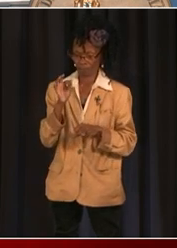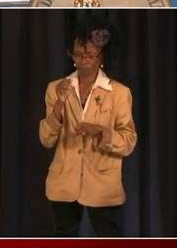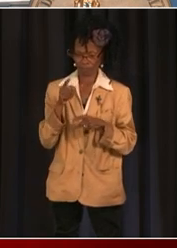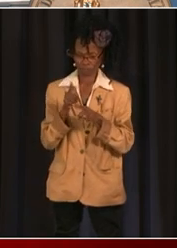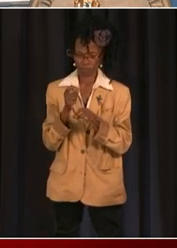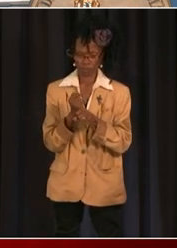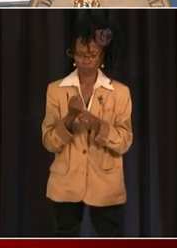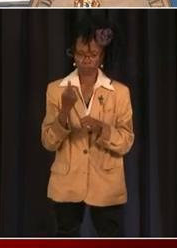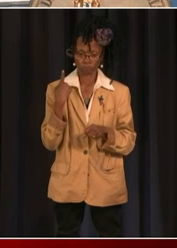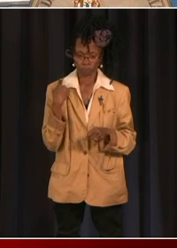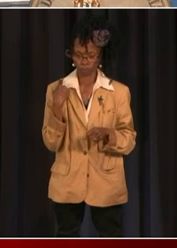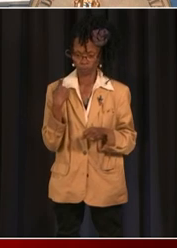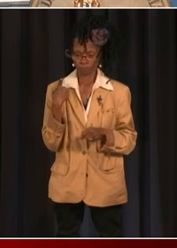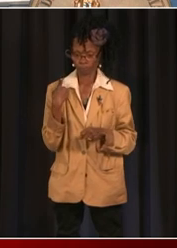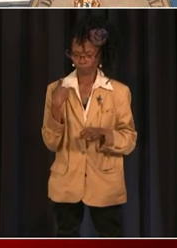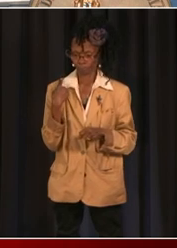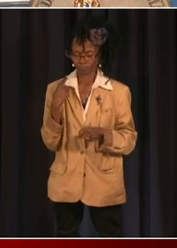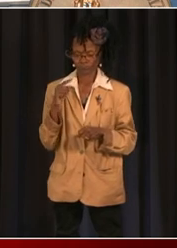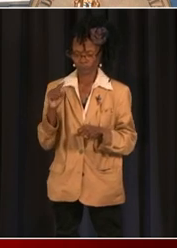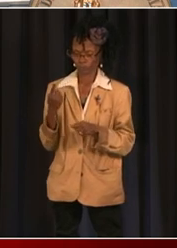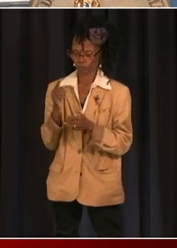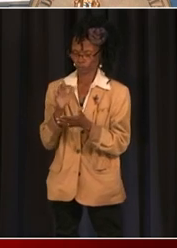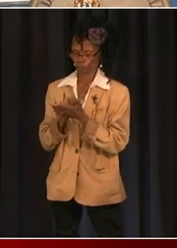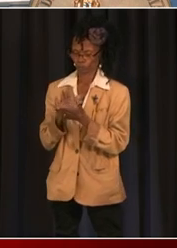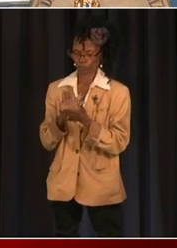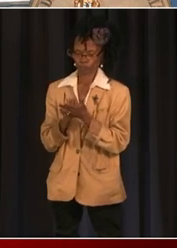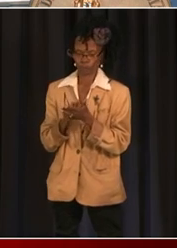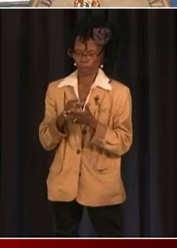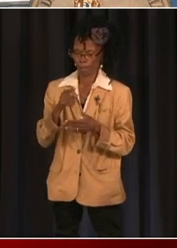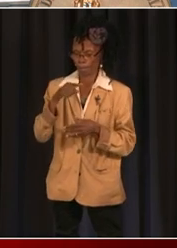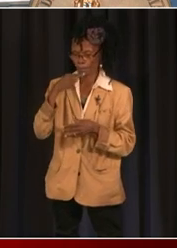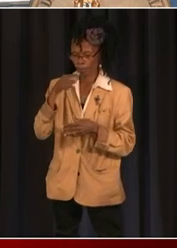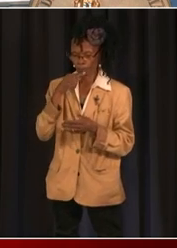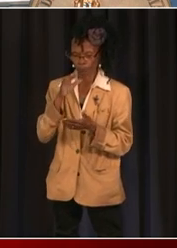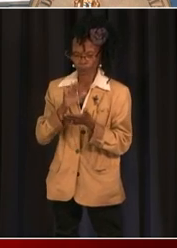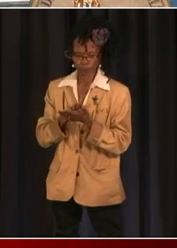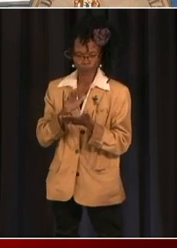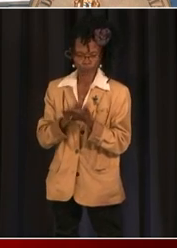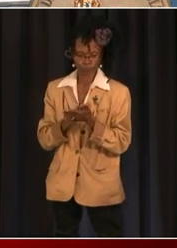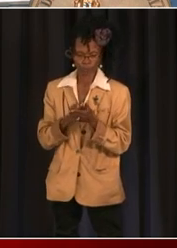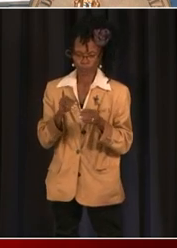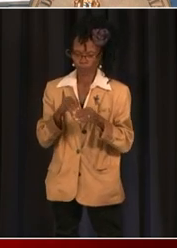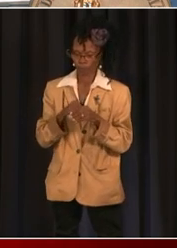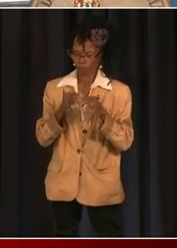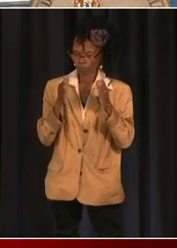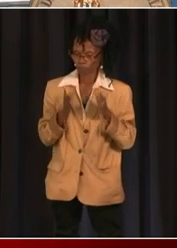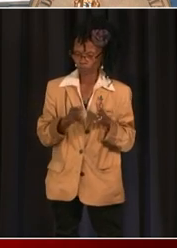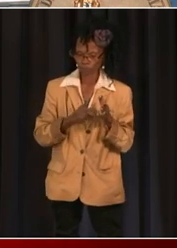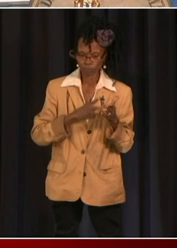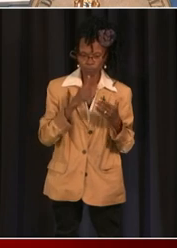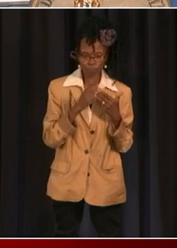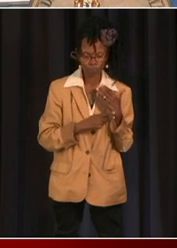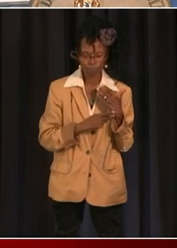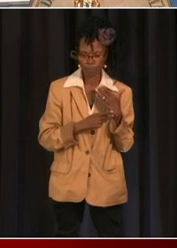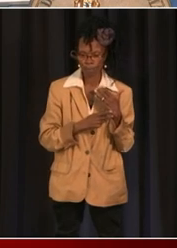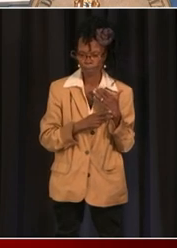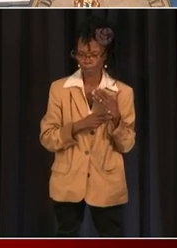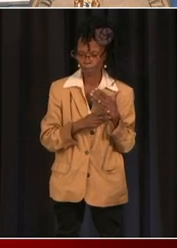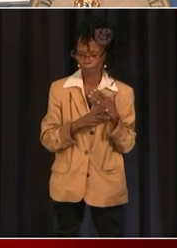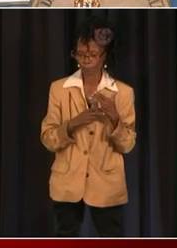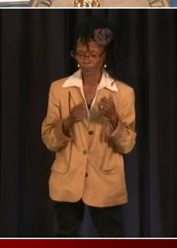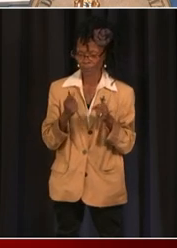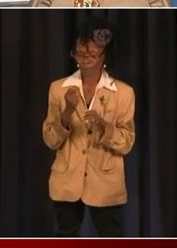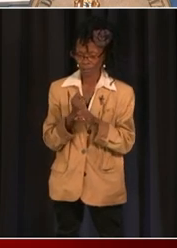our schools, but in other parts of our government with in-person programming. Last